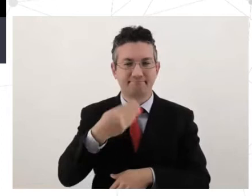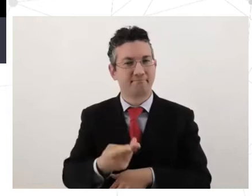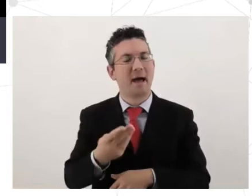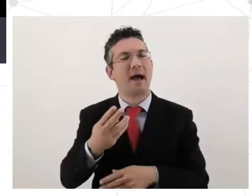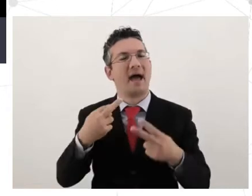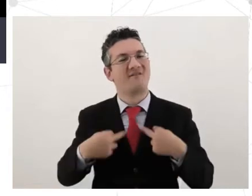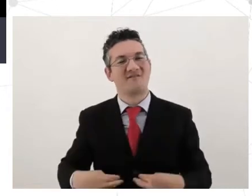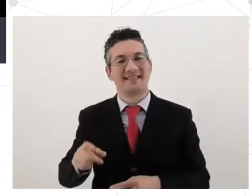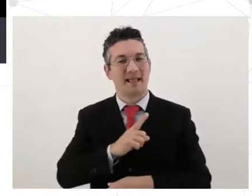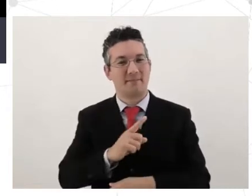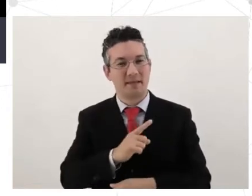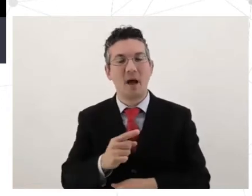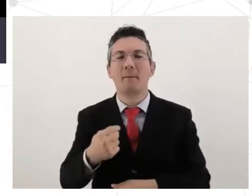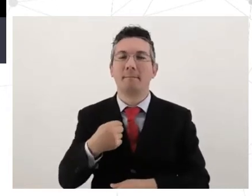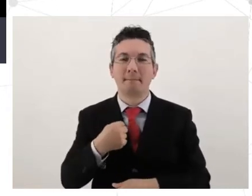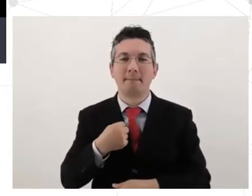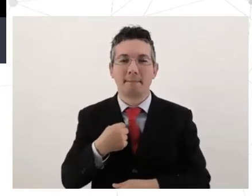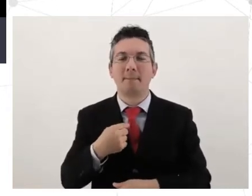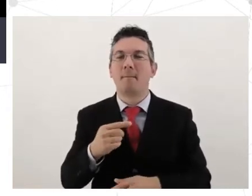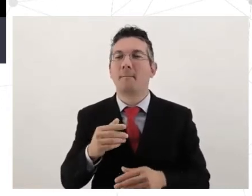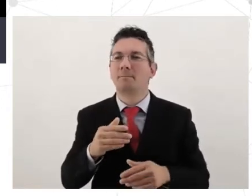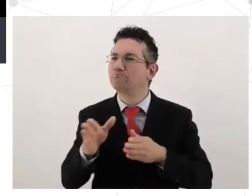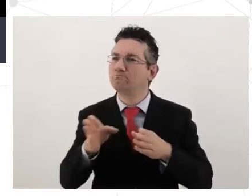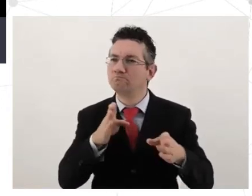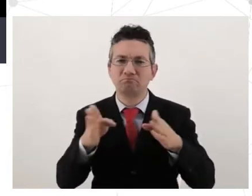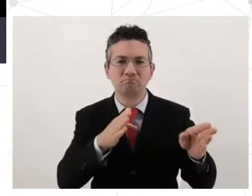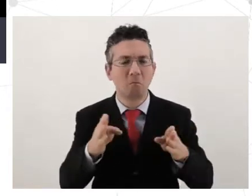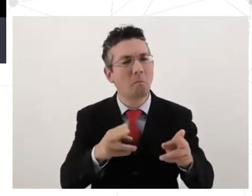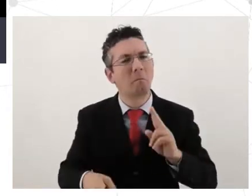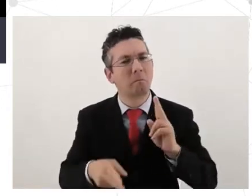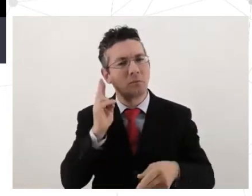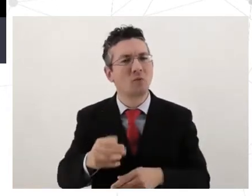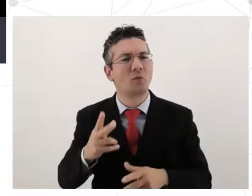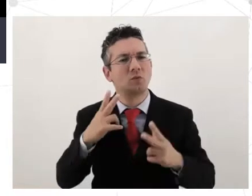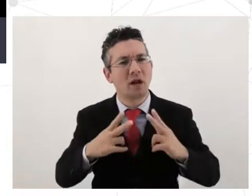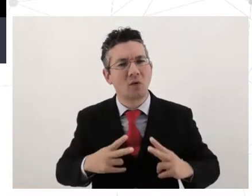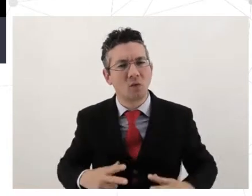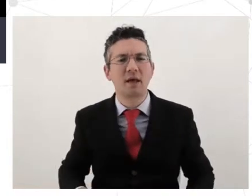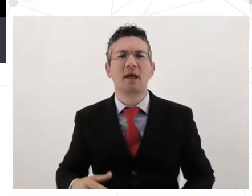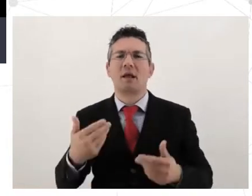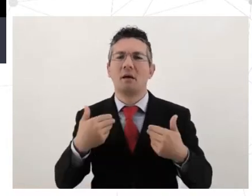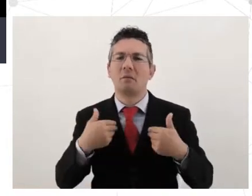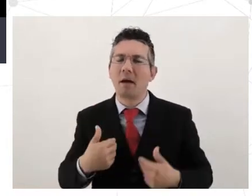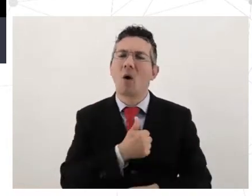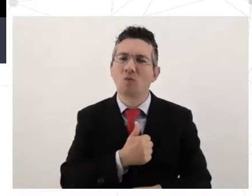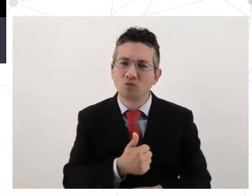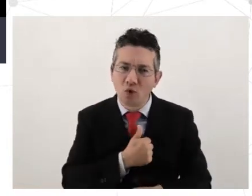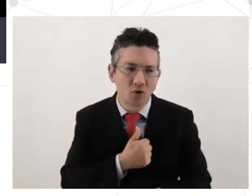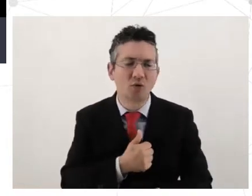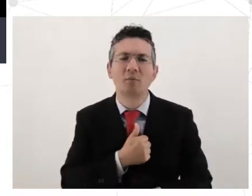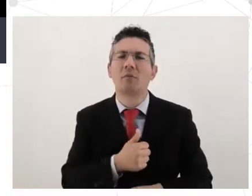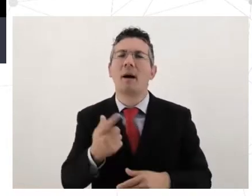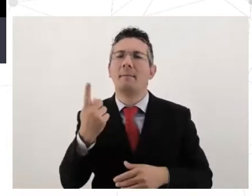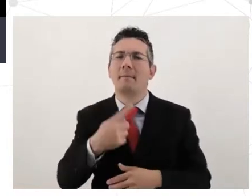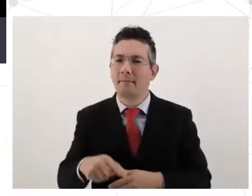free download. It's available in many countries such as Australia, UK, Canada, and